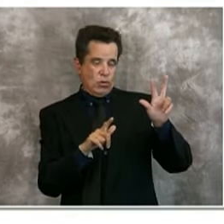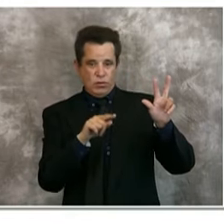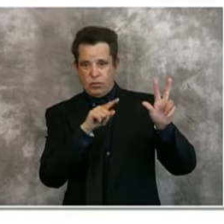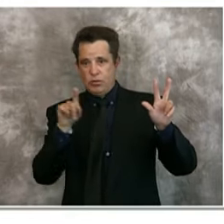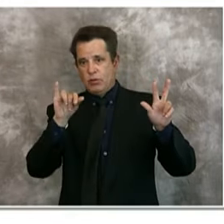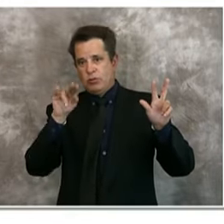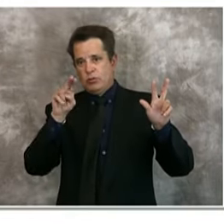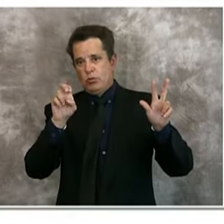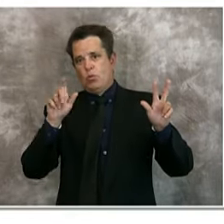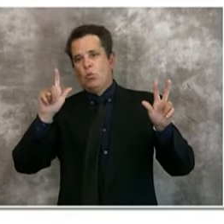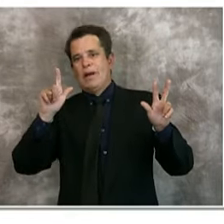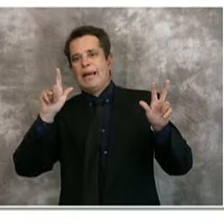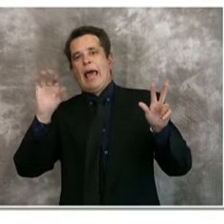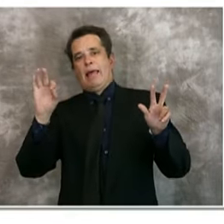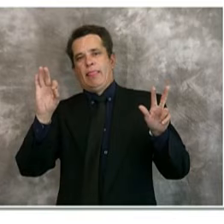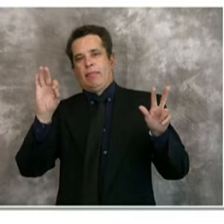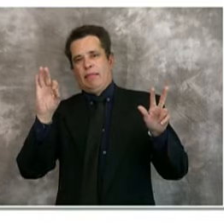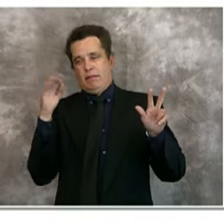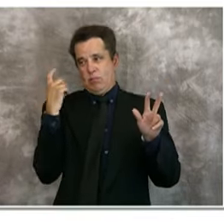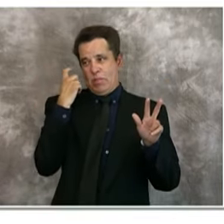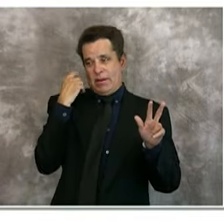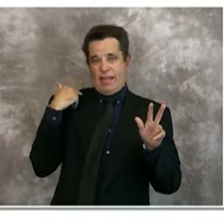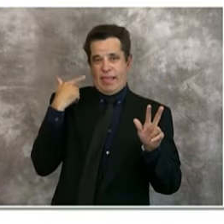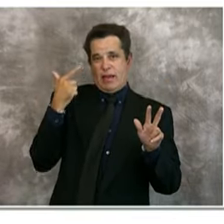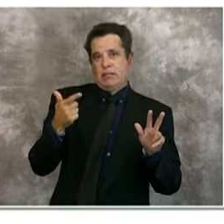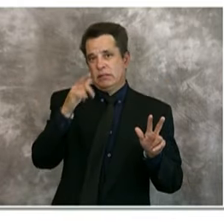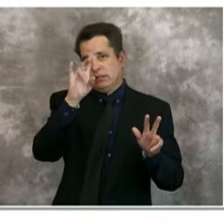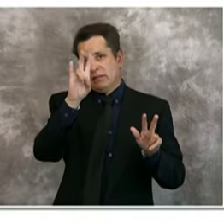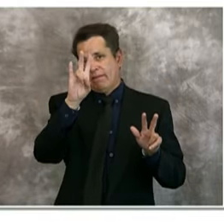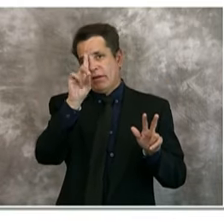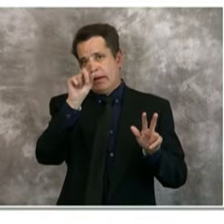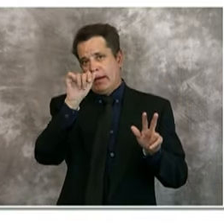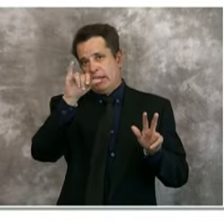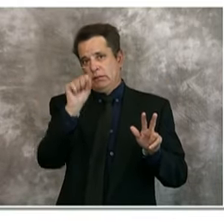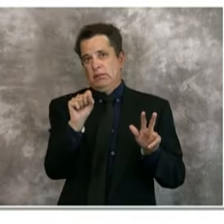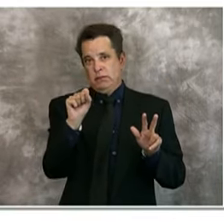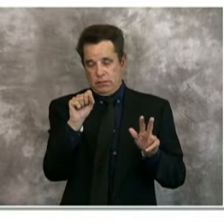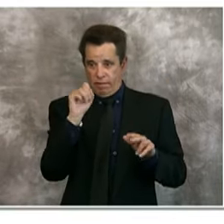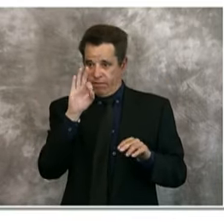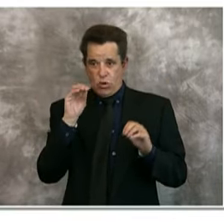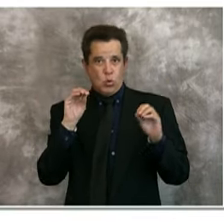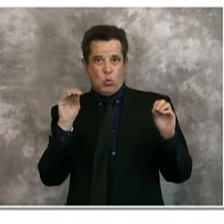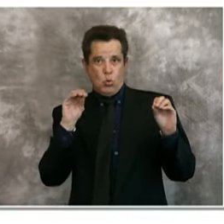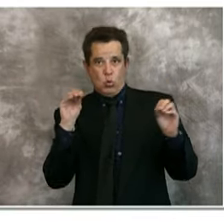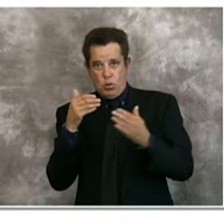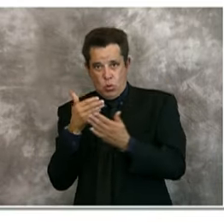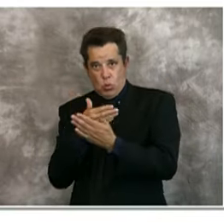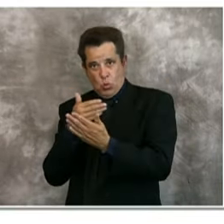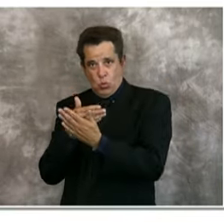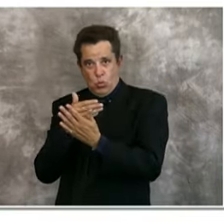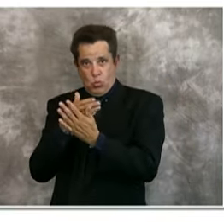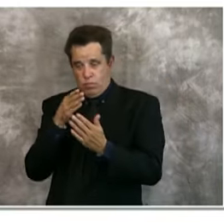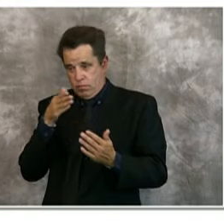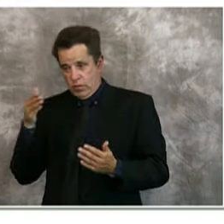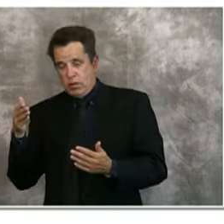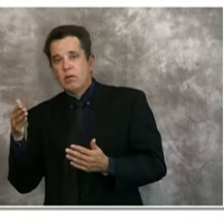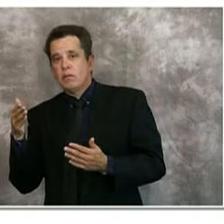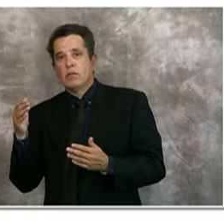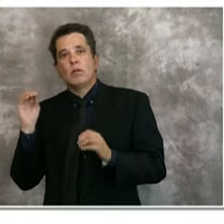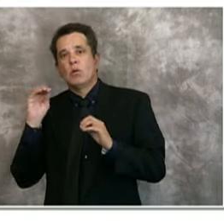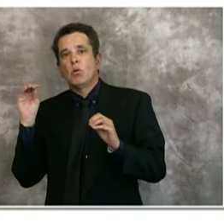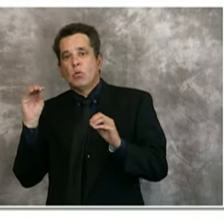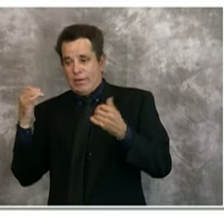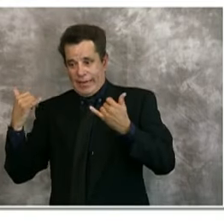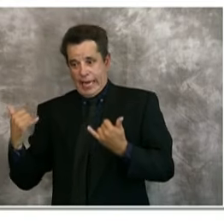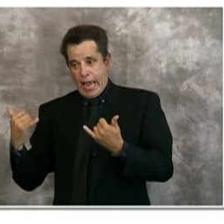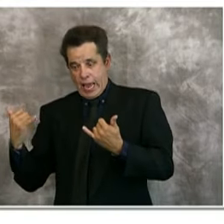through June 29th. And as if we have no new community outbreaks